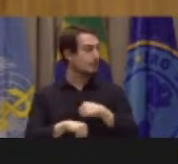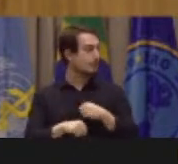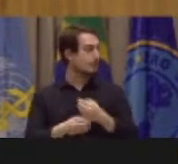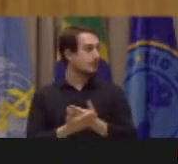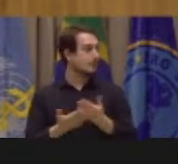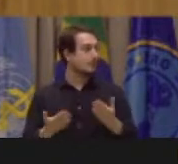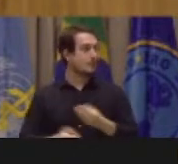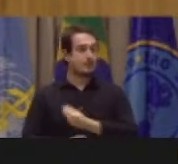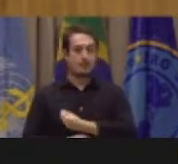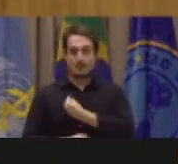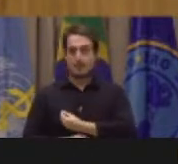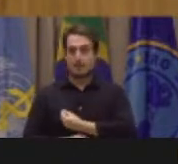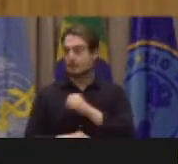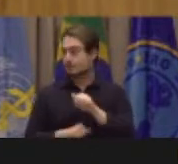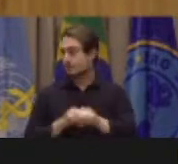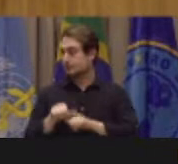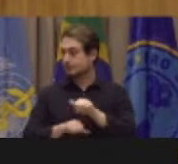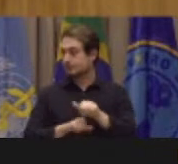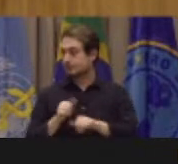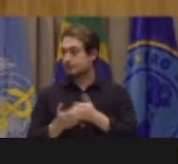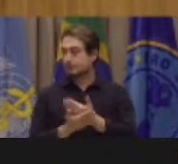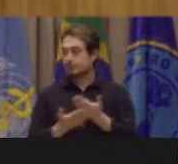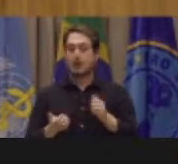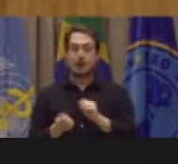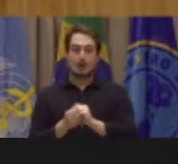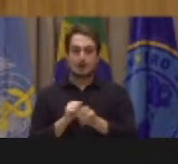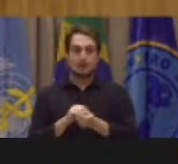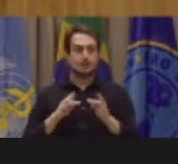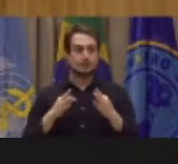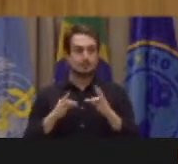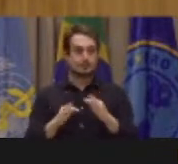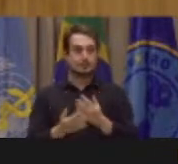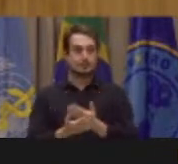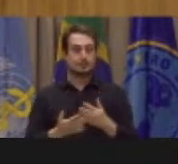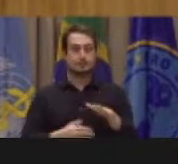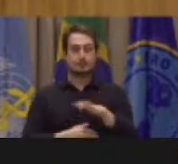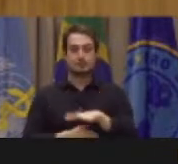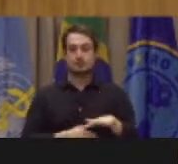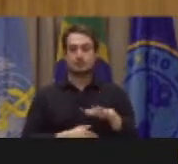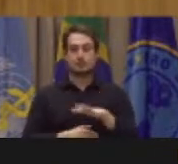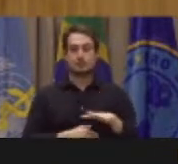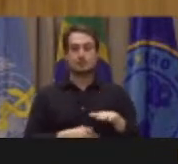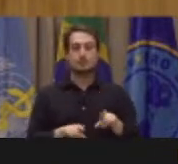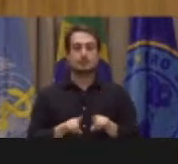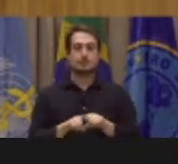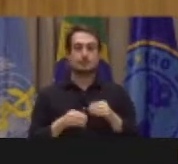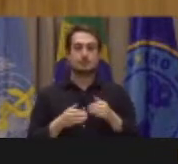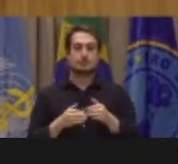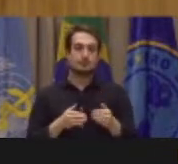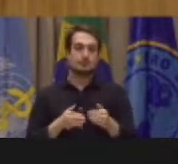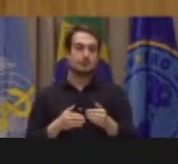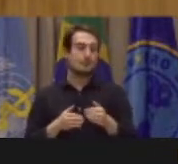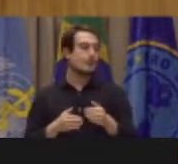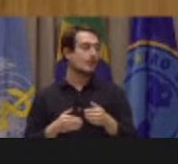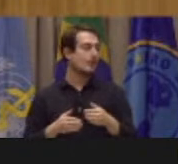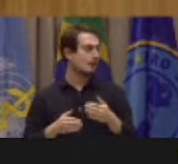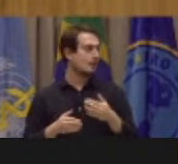opportunities. So in this moment where we live a transition into incorporate the